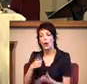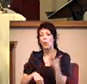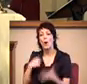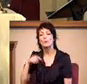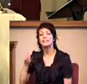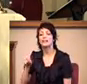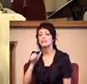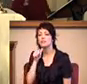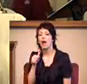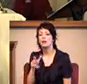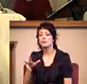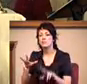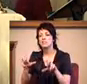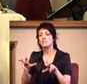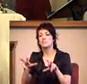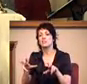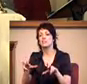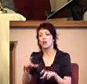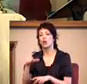greedy.